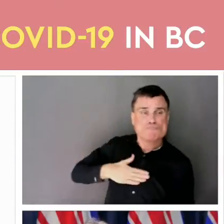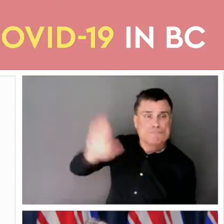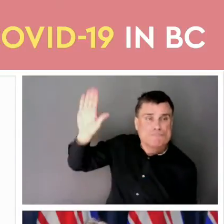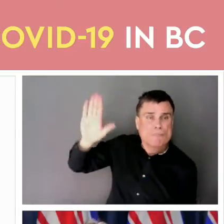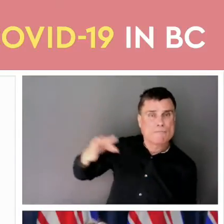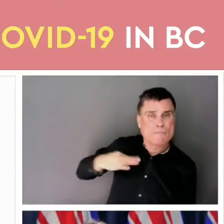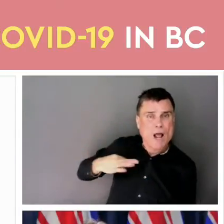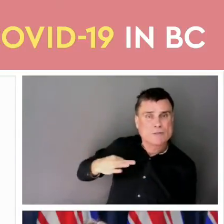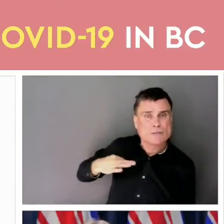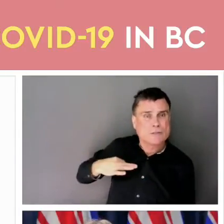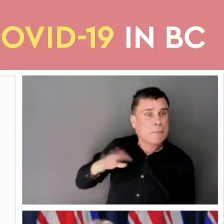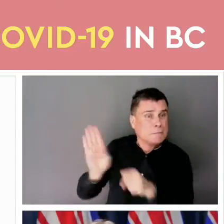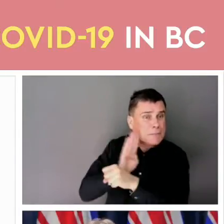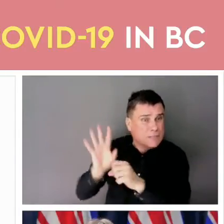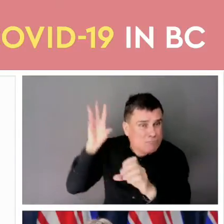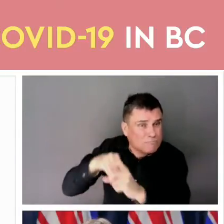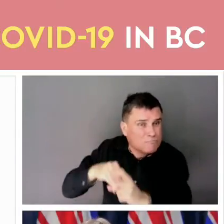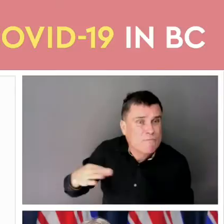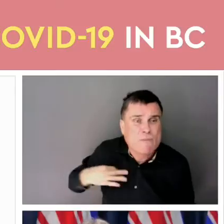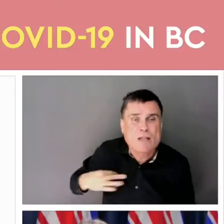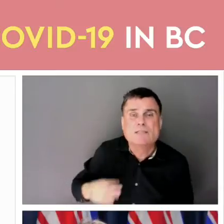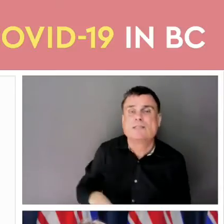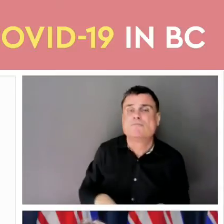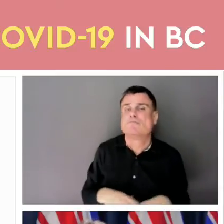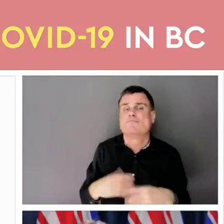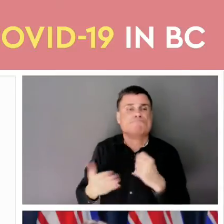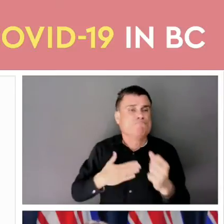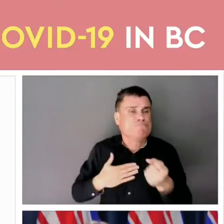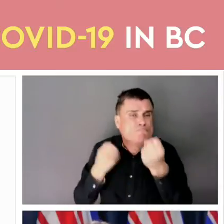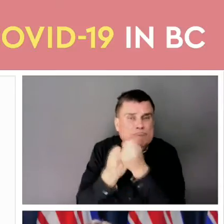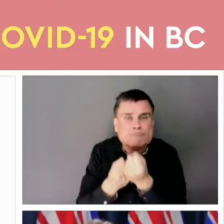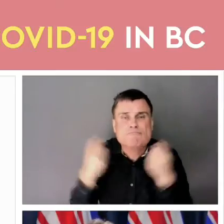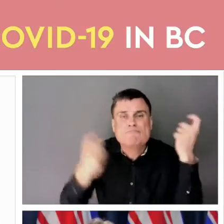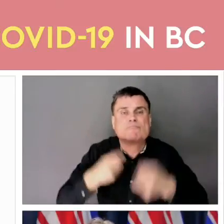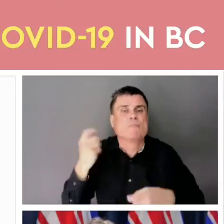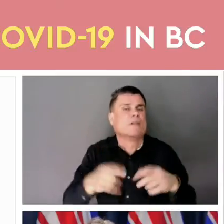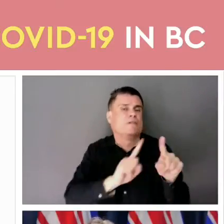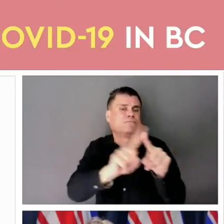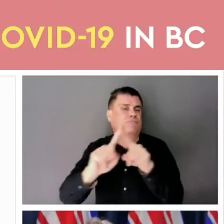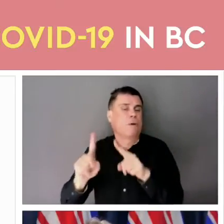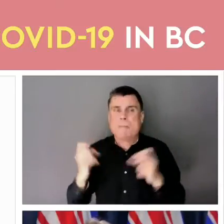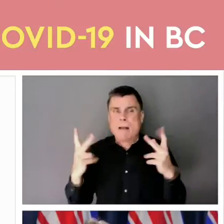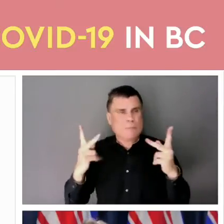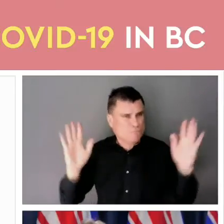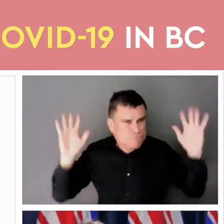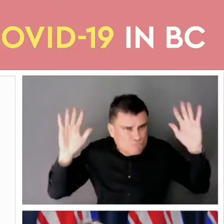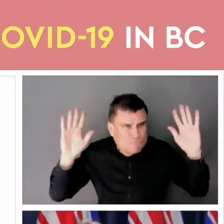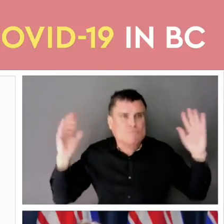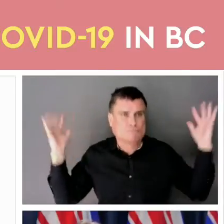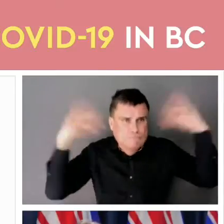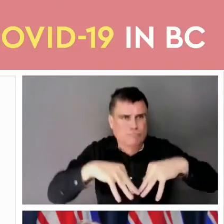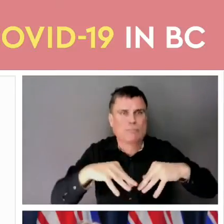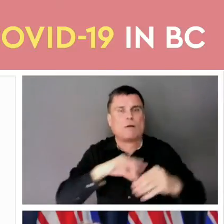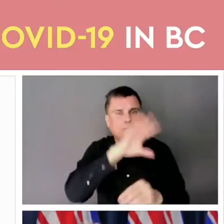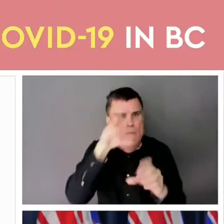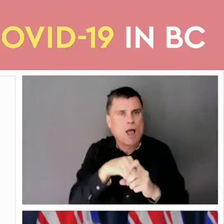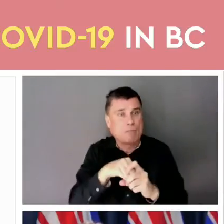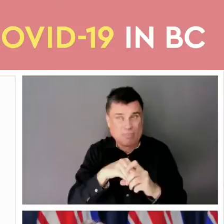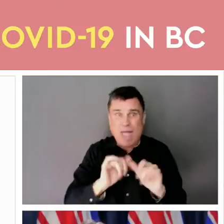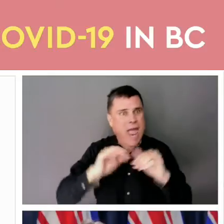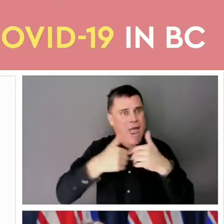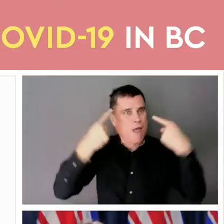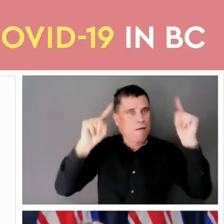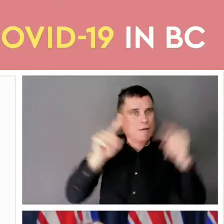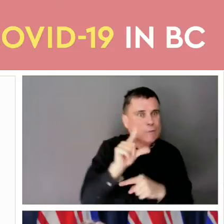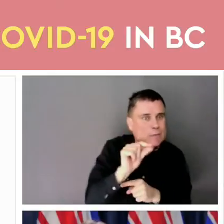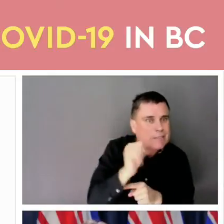part in organizing that, and just the people who helped plan that event and pull it off. So moving